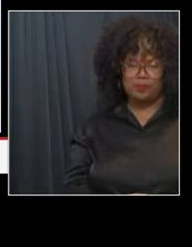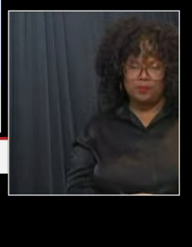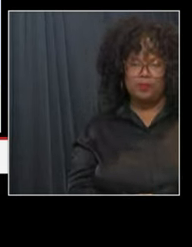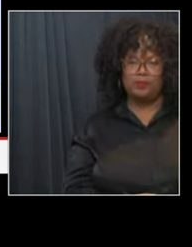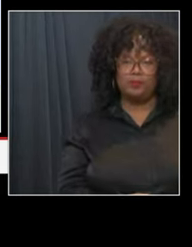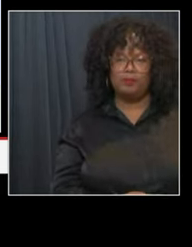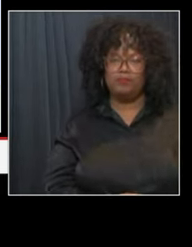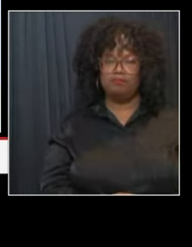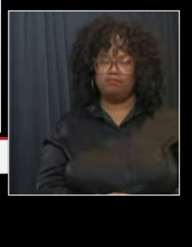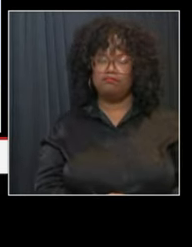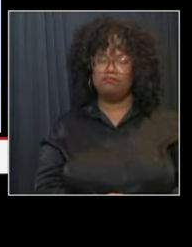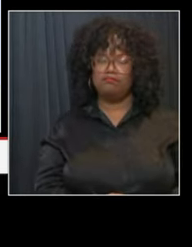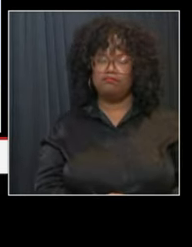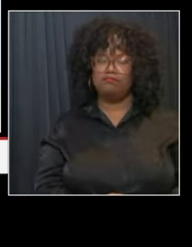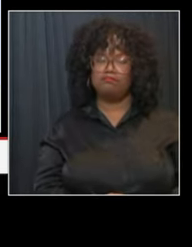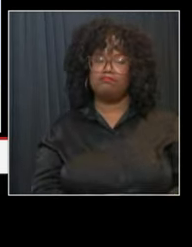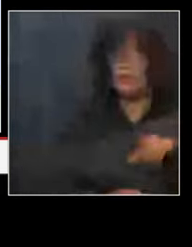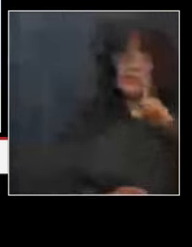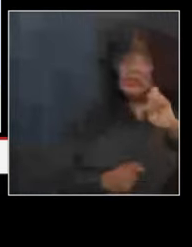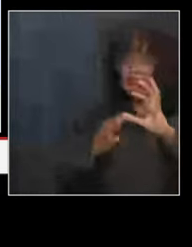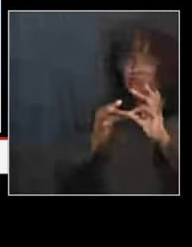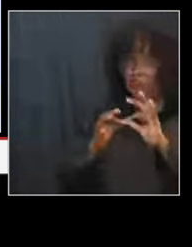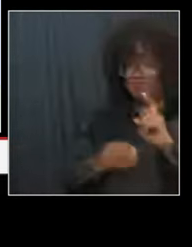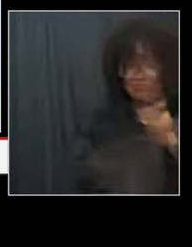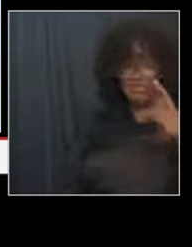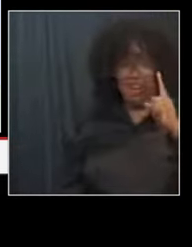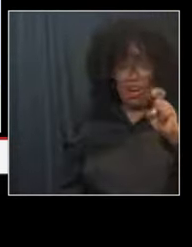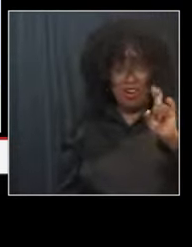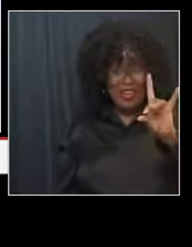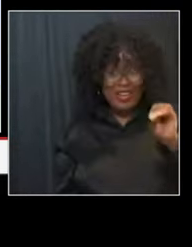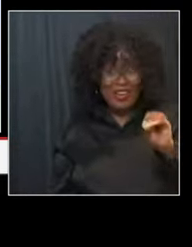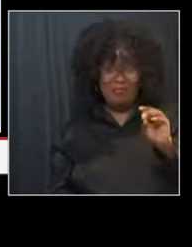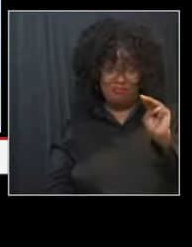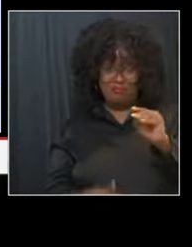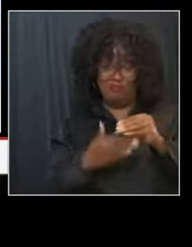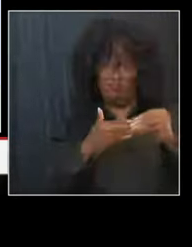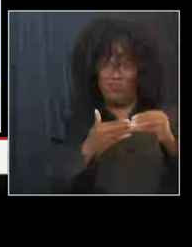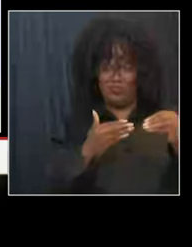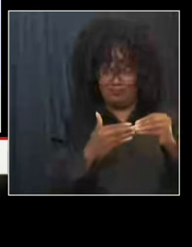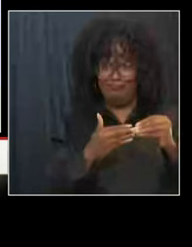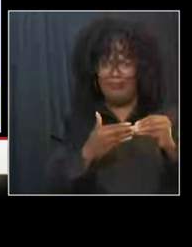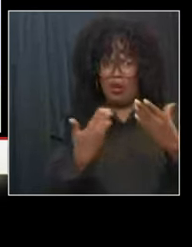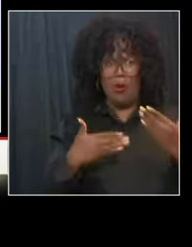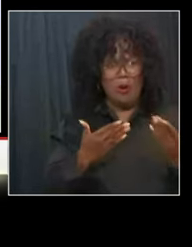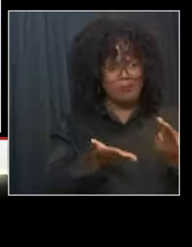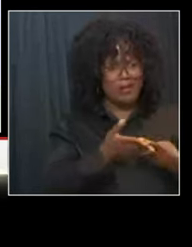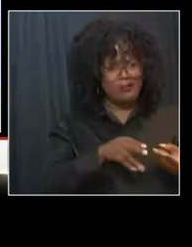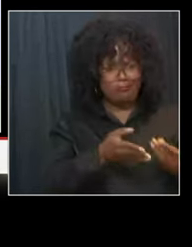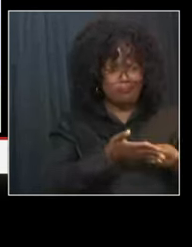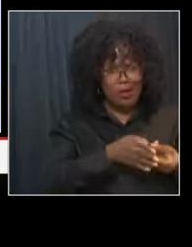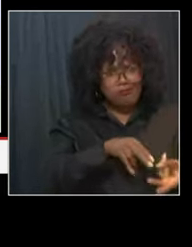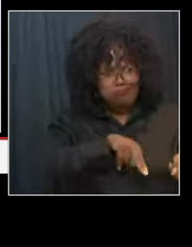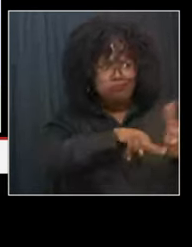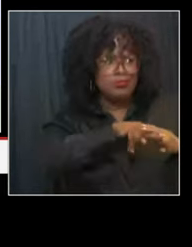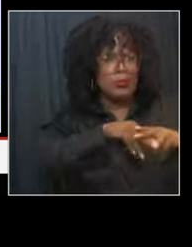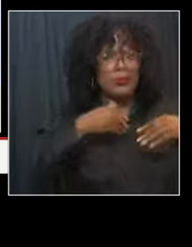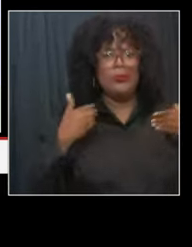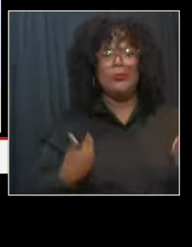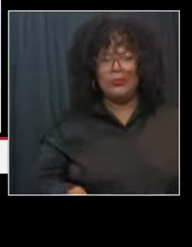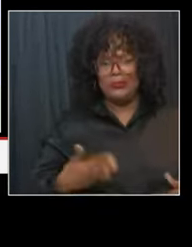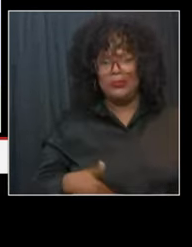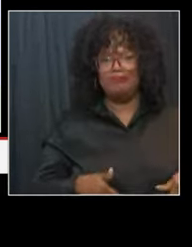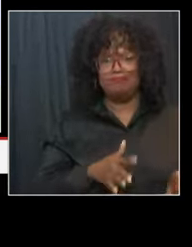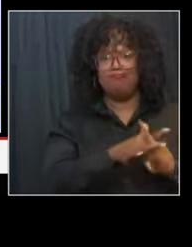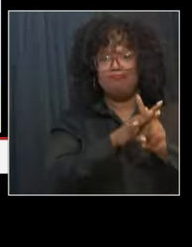increased spending pressures and other obligations at the end of the year, one could say we've taken some of that savings to